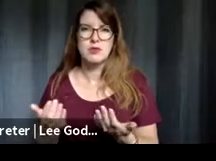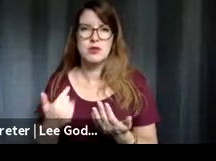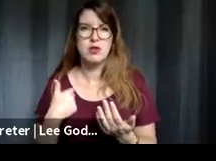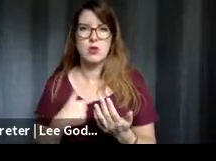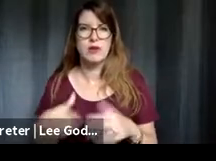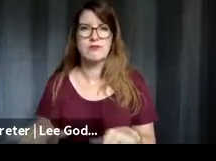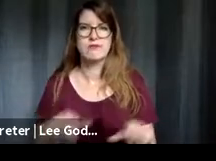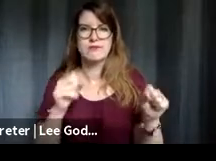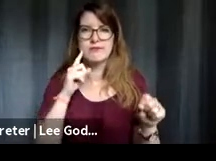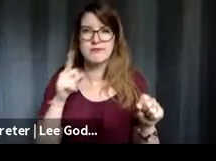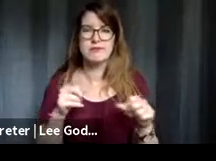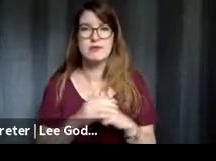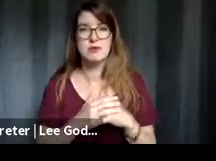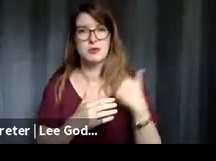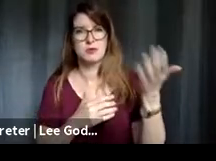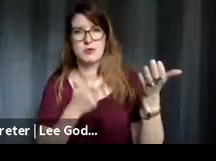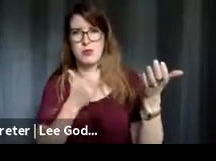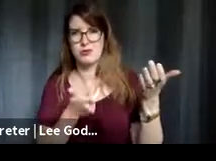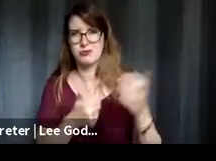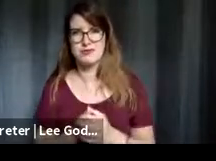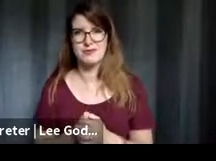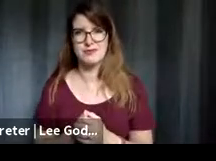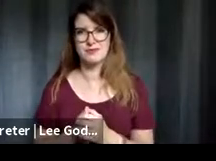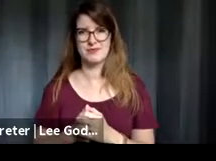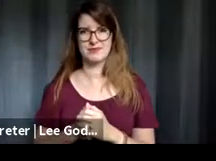put on, that she puts on for you. So watch this.